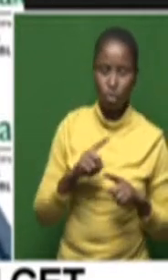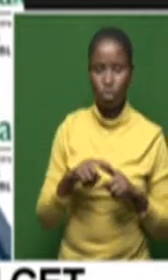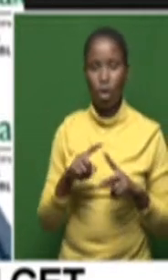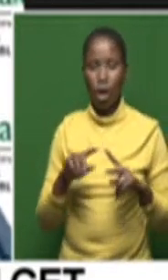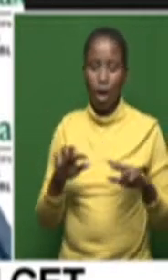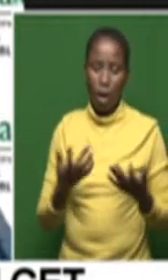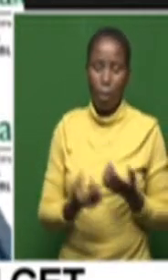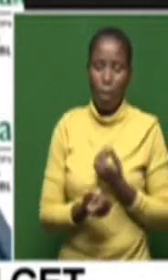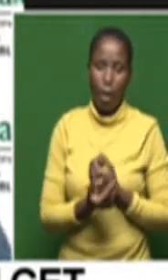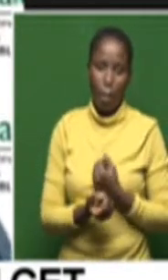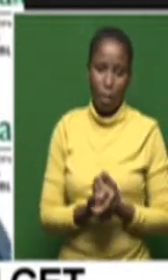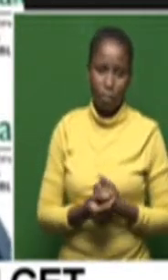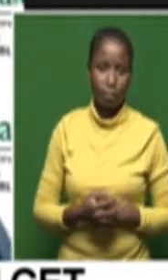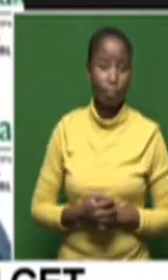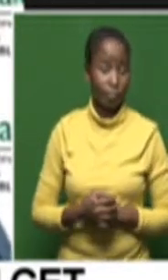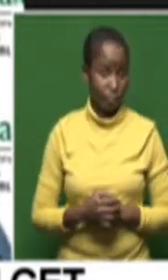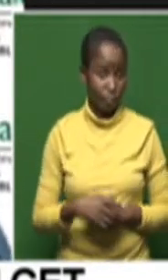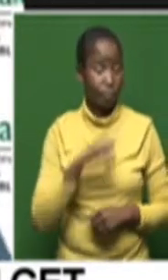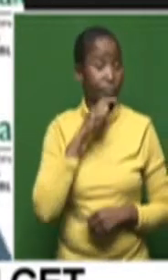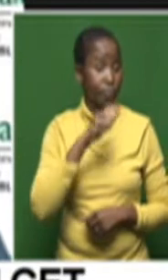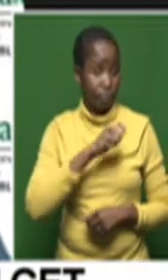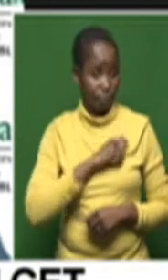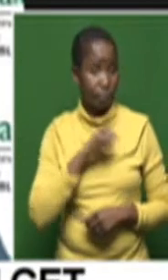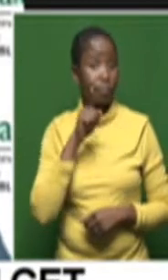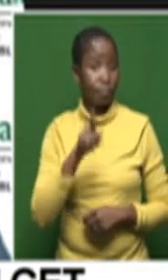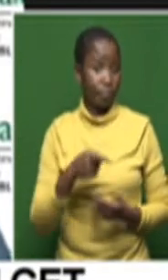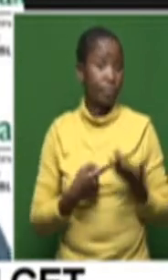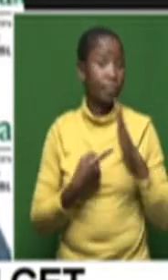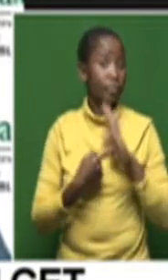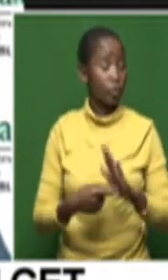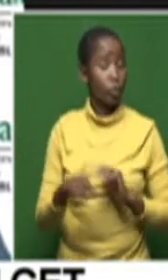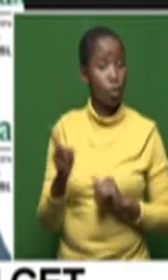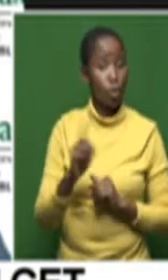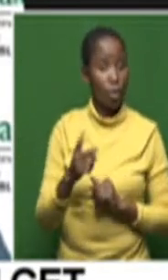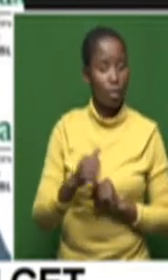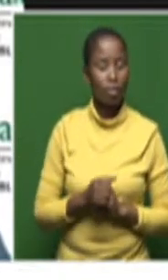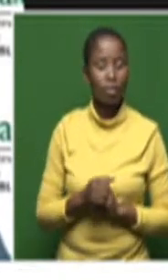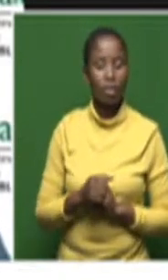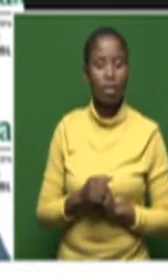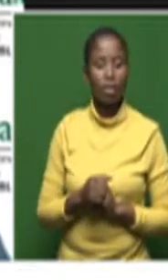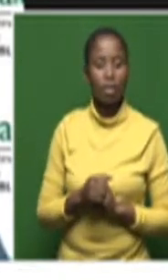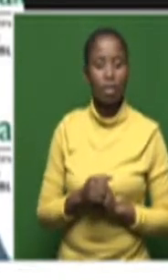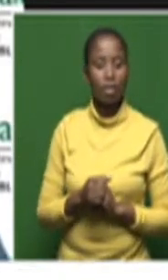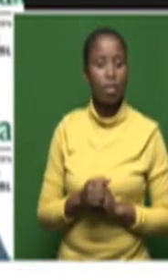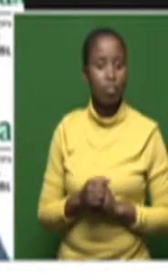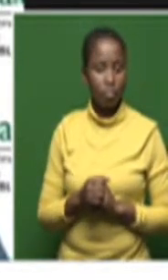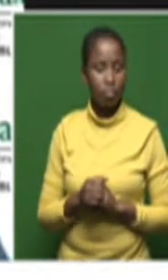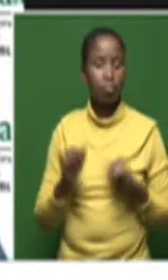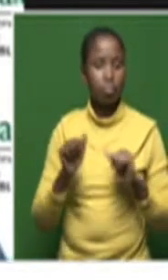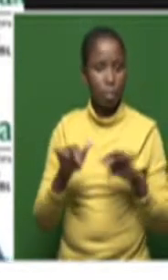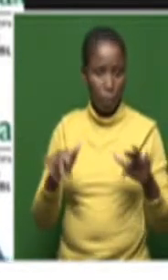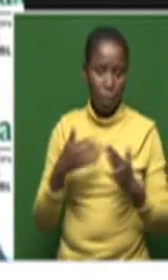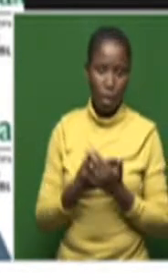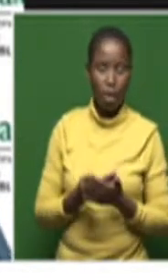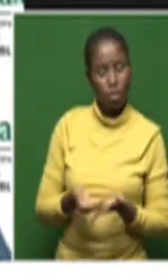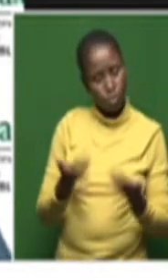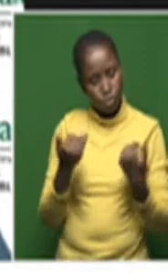rollout is concerned. Indeed, it shows that our men, they've heeded our call to come in numbers to vaccinate